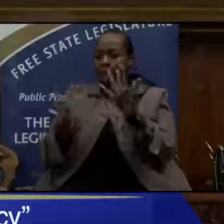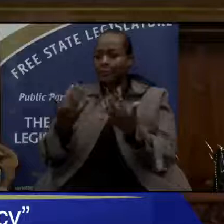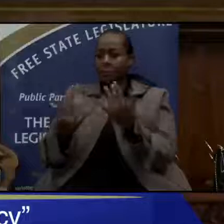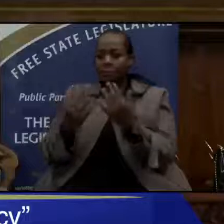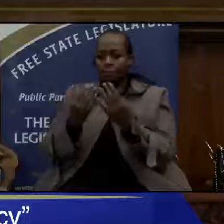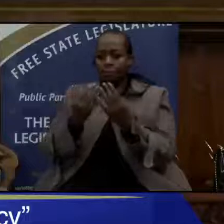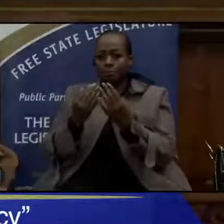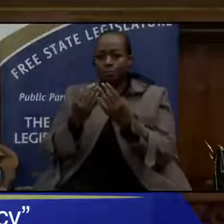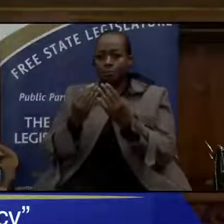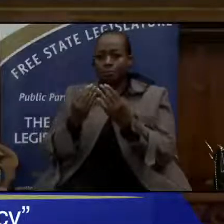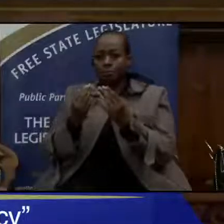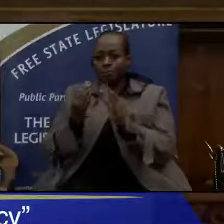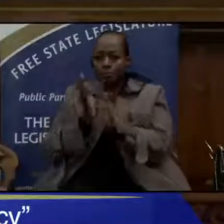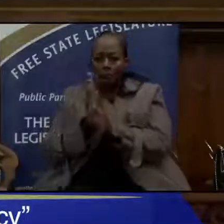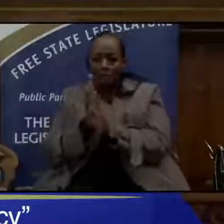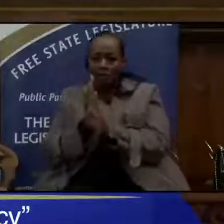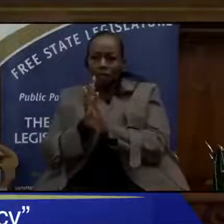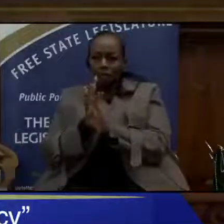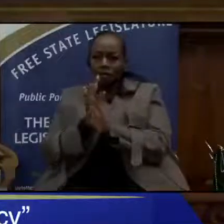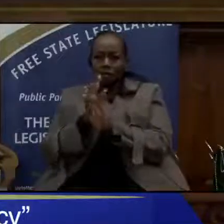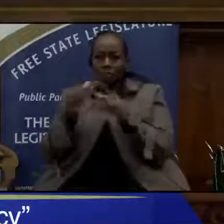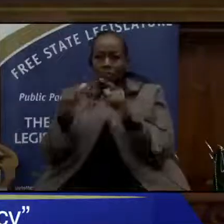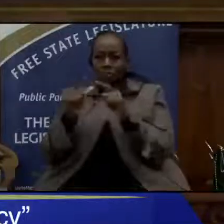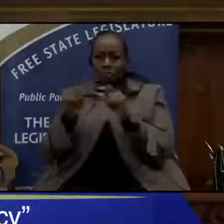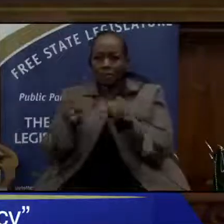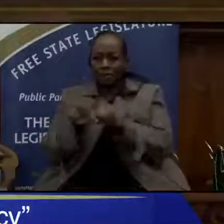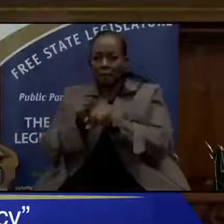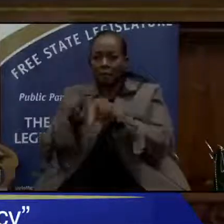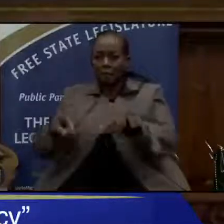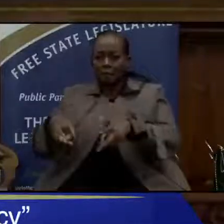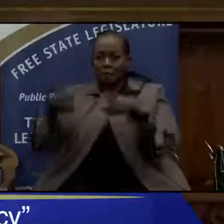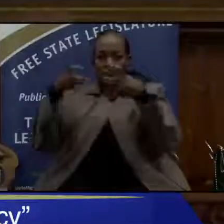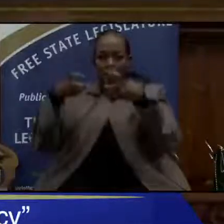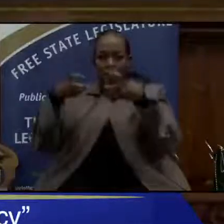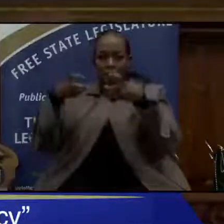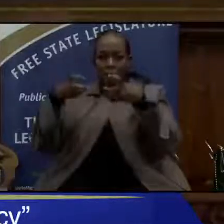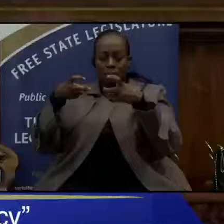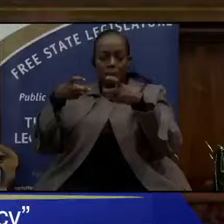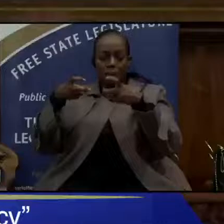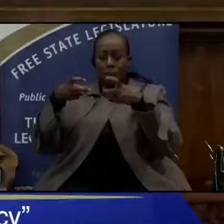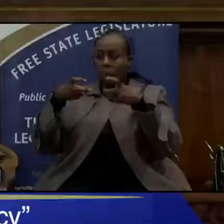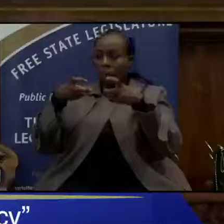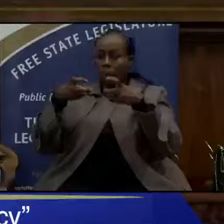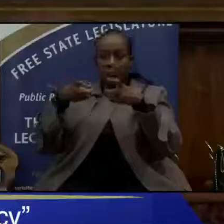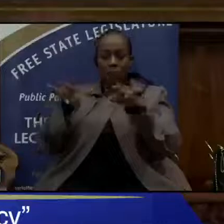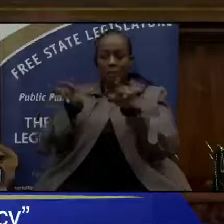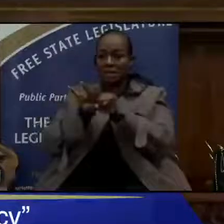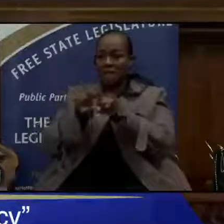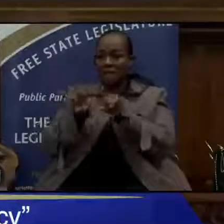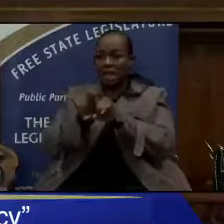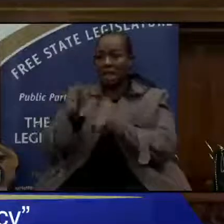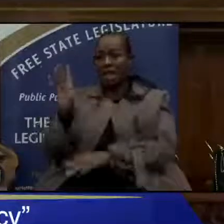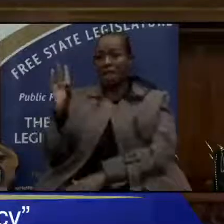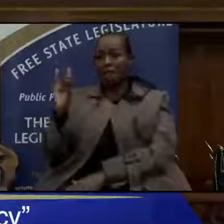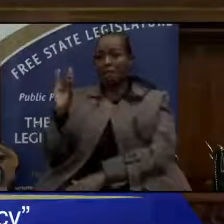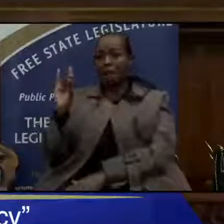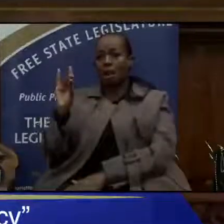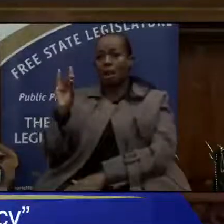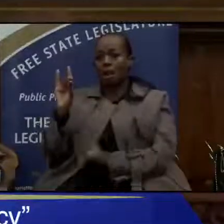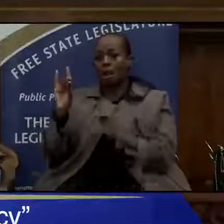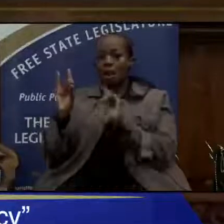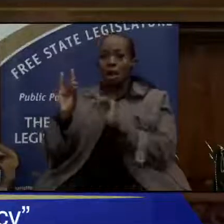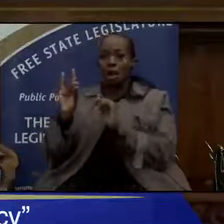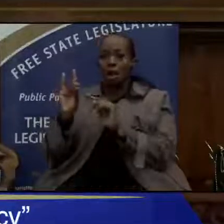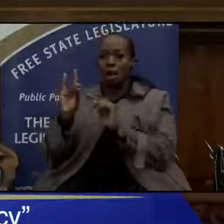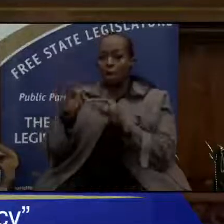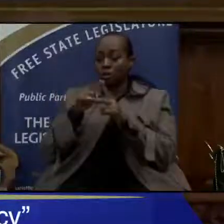private party, ha qeta ba mo reipa, amu chisitse. Ke bo phofolo bo tshabeileng bo. Ke bua ka